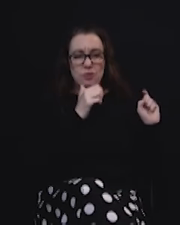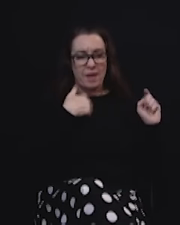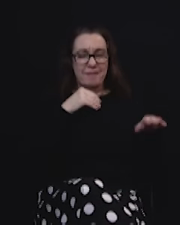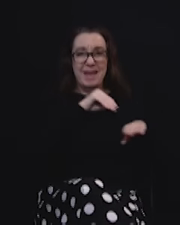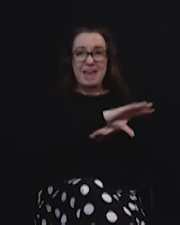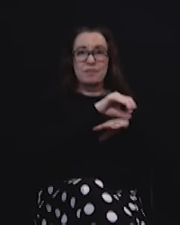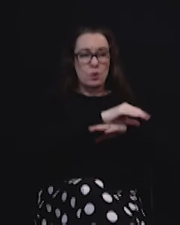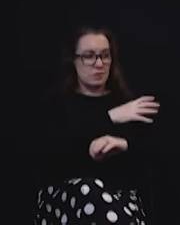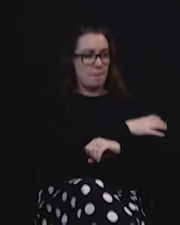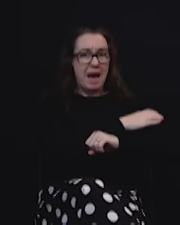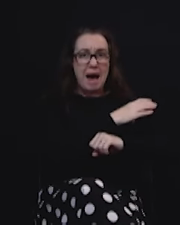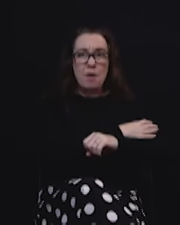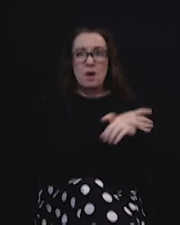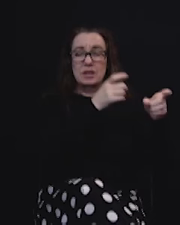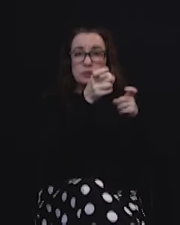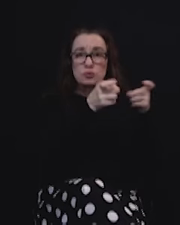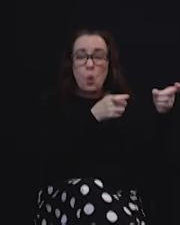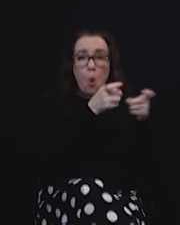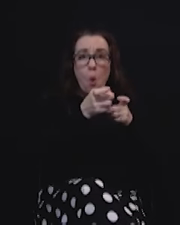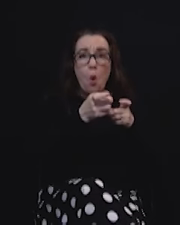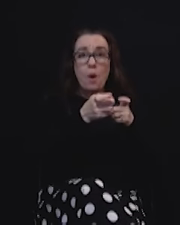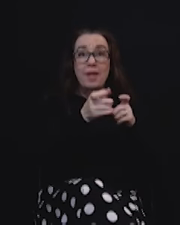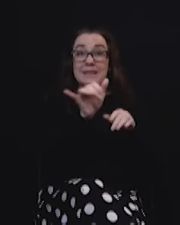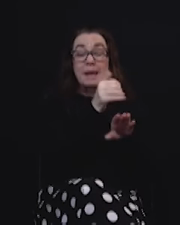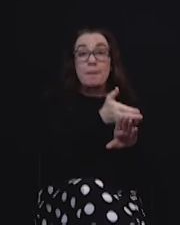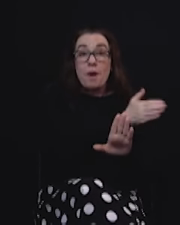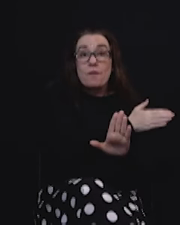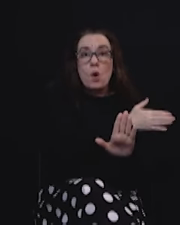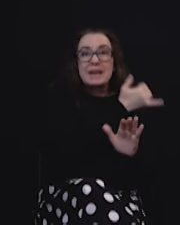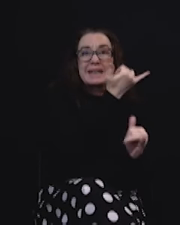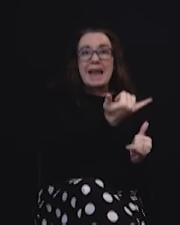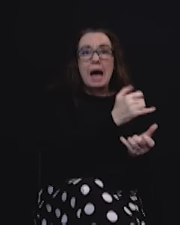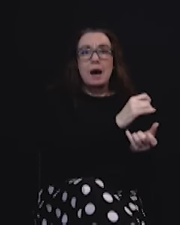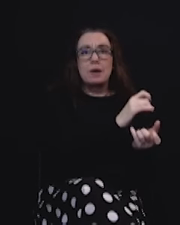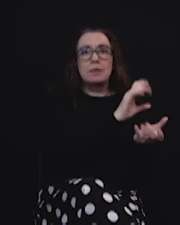influence or the power or the control that you once had?